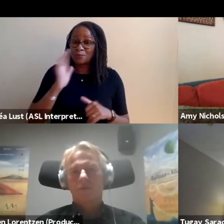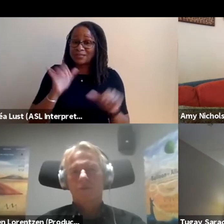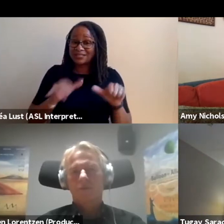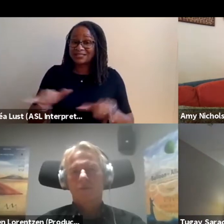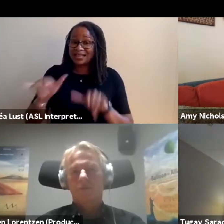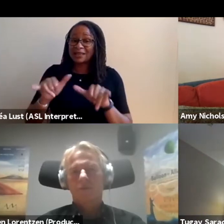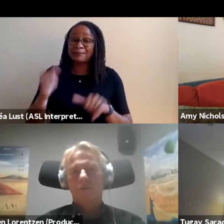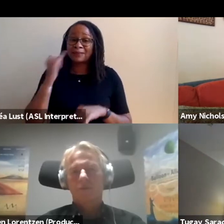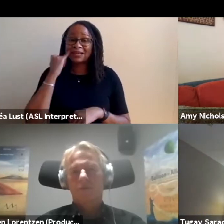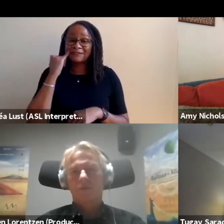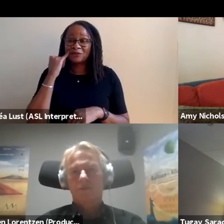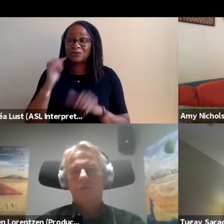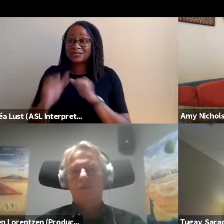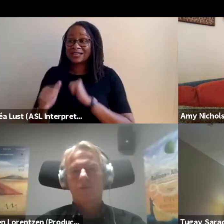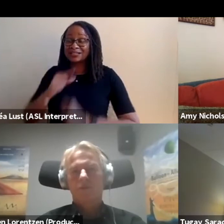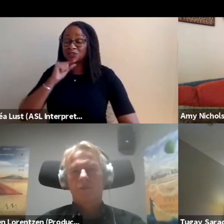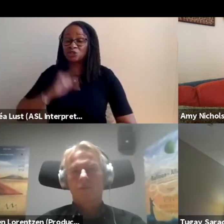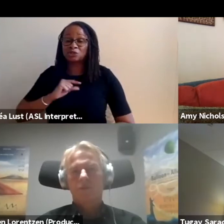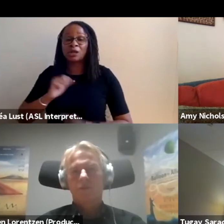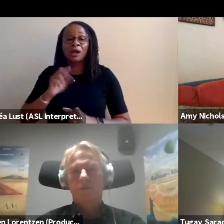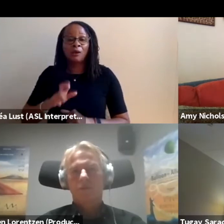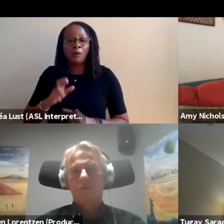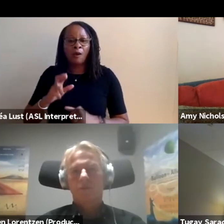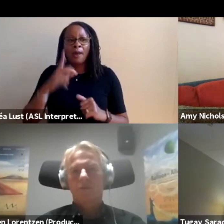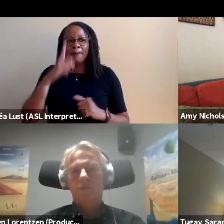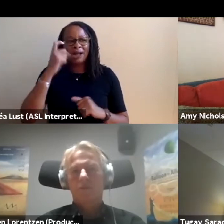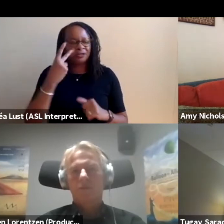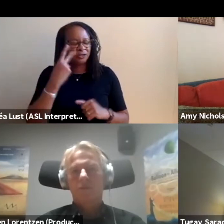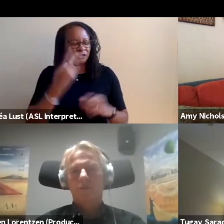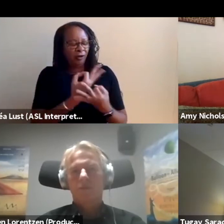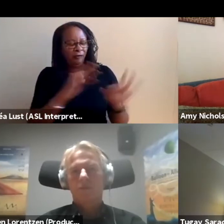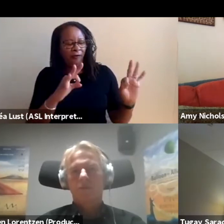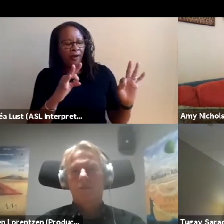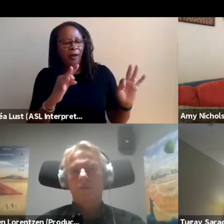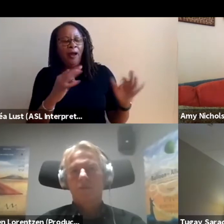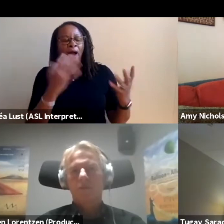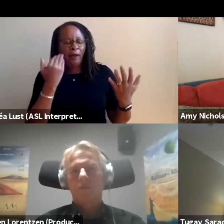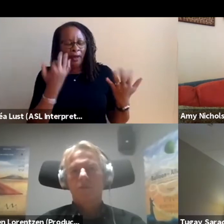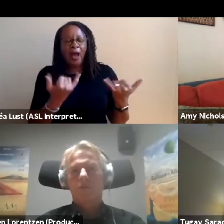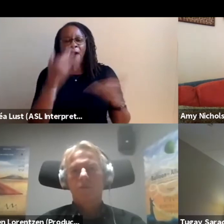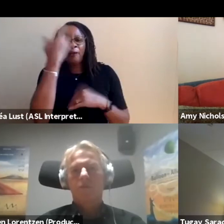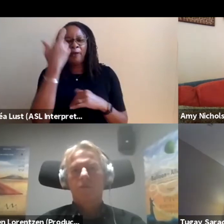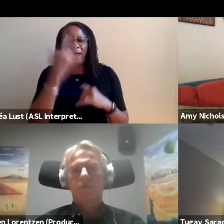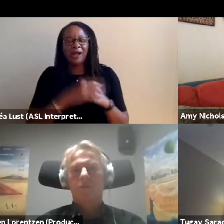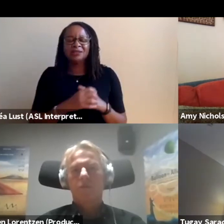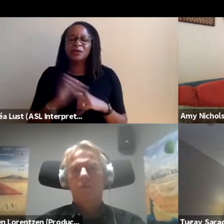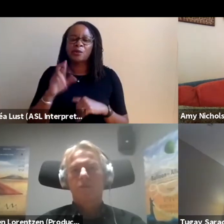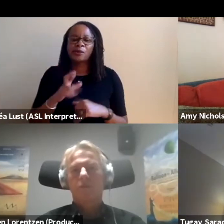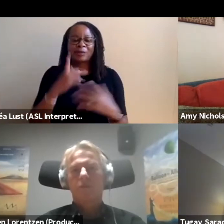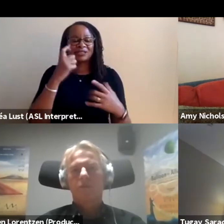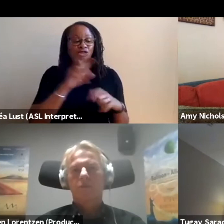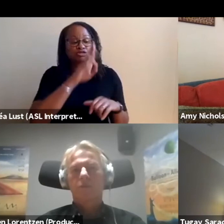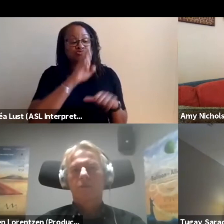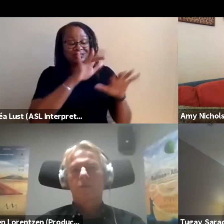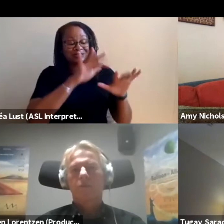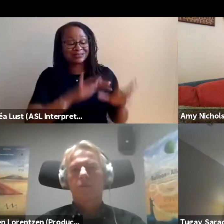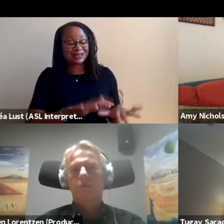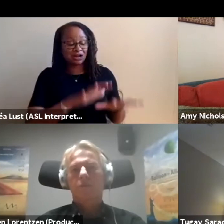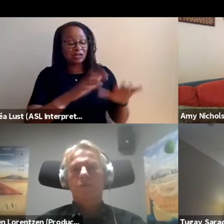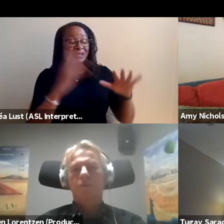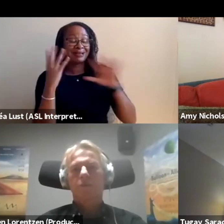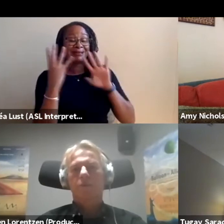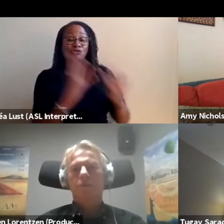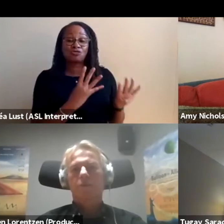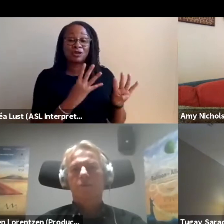even more constrict because it was in like a resettled immigrant culture in Berlin? What I